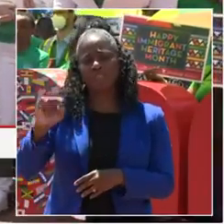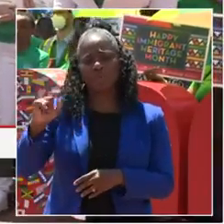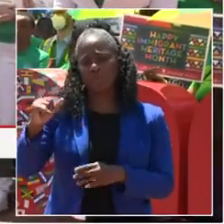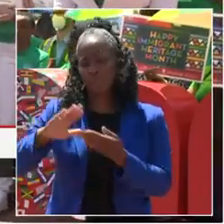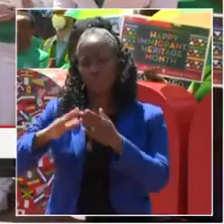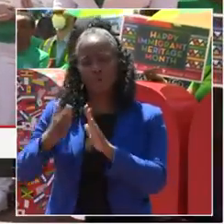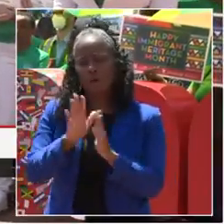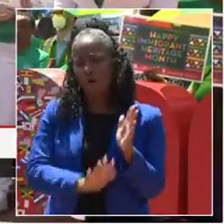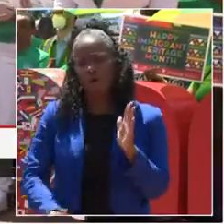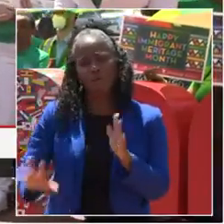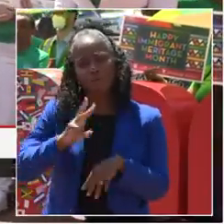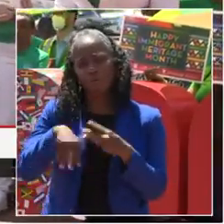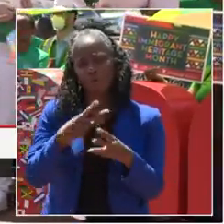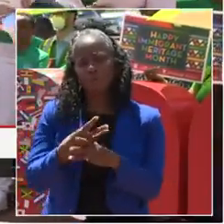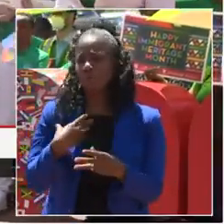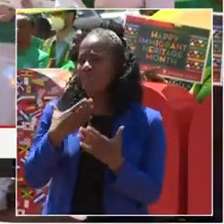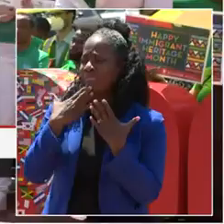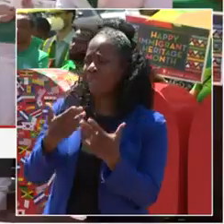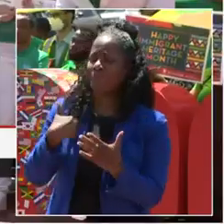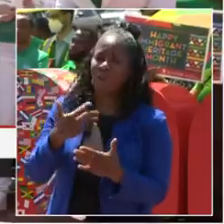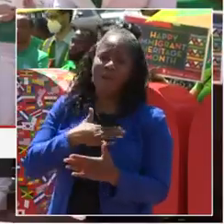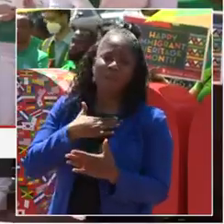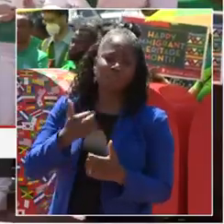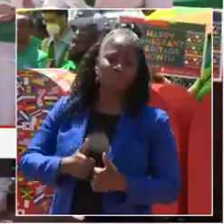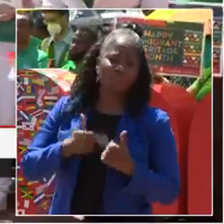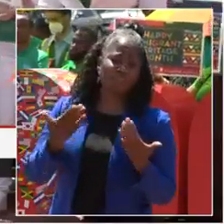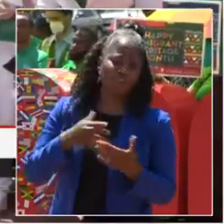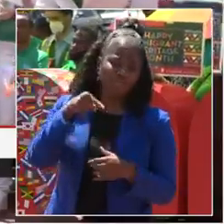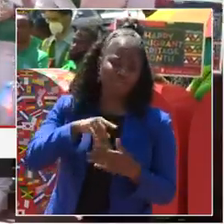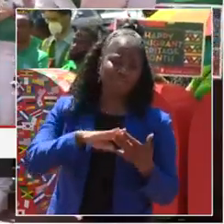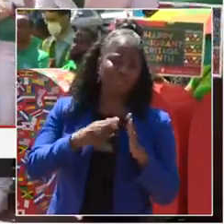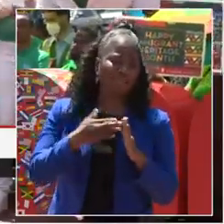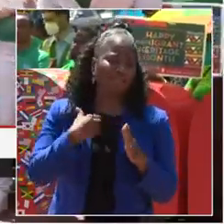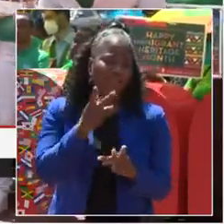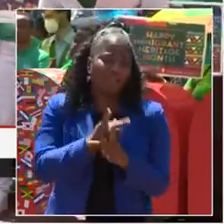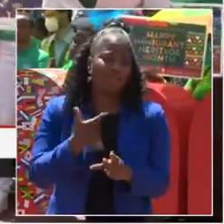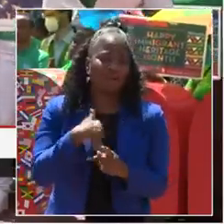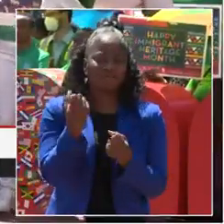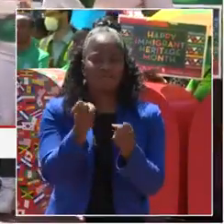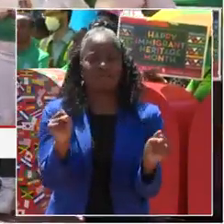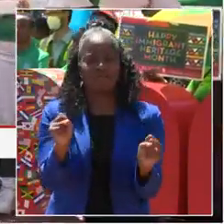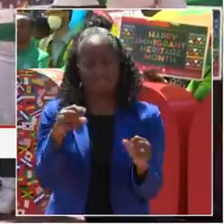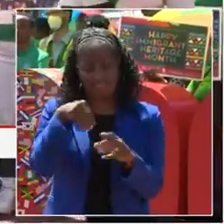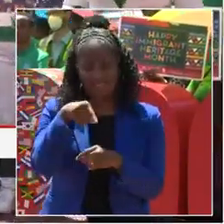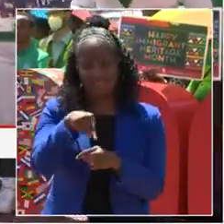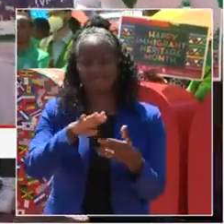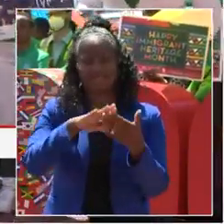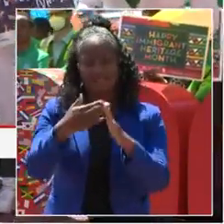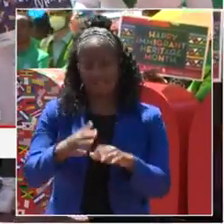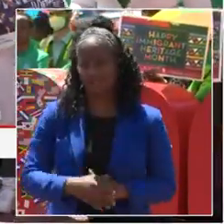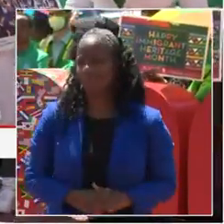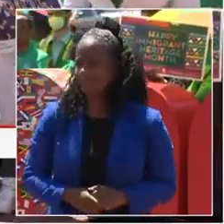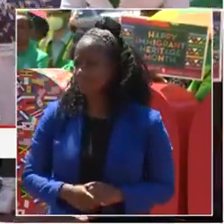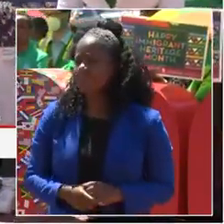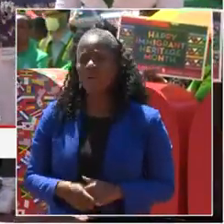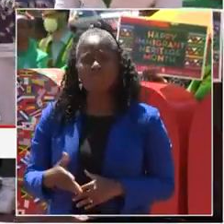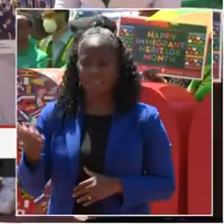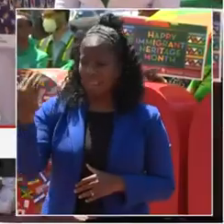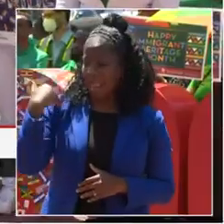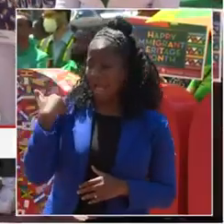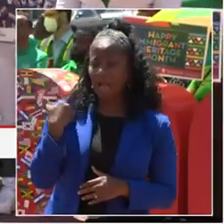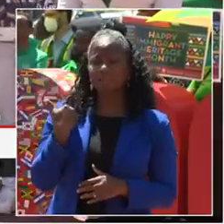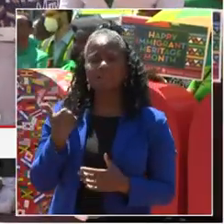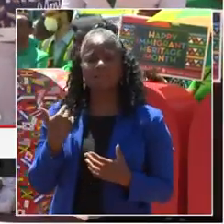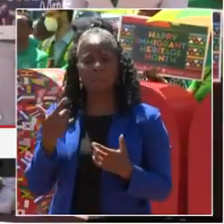and cares about us. So thank you so much, Mayor, for helping keeping us safe in this city. It's the last large Pride celebration was